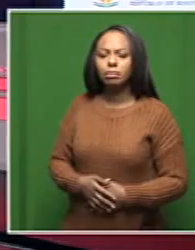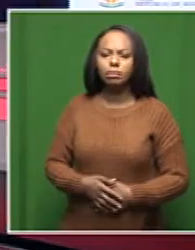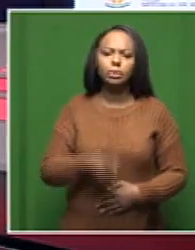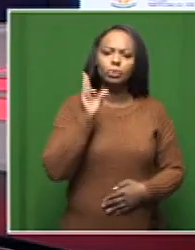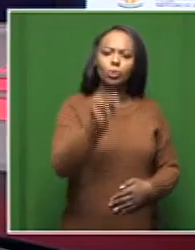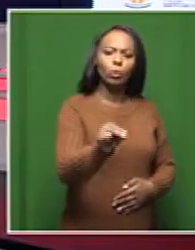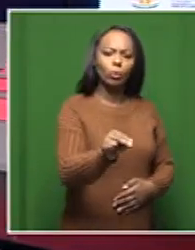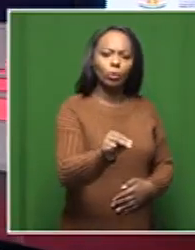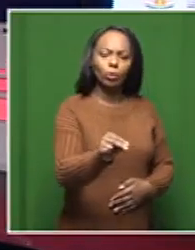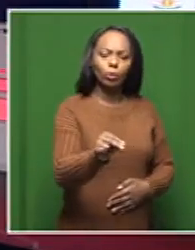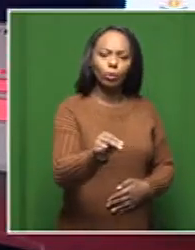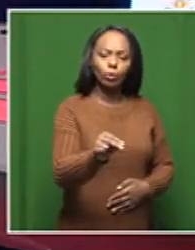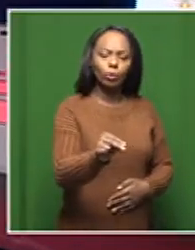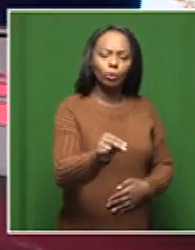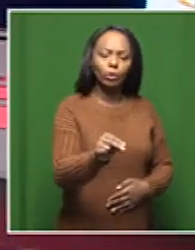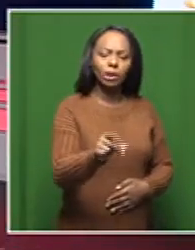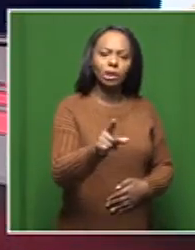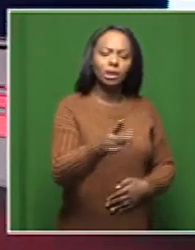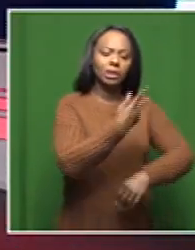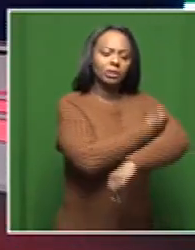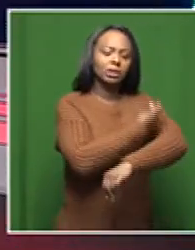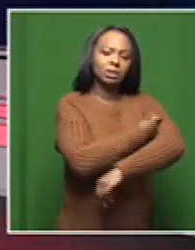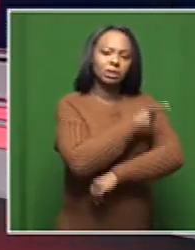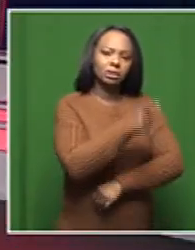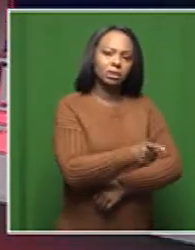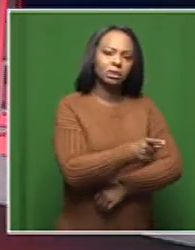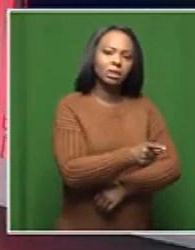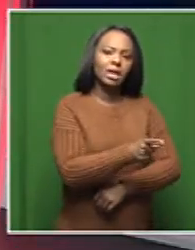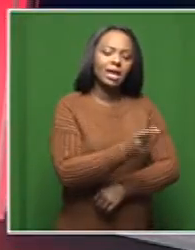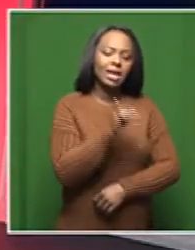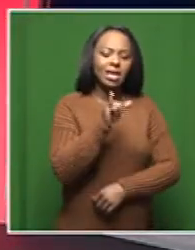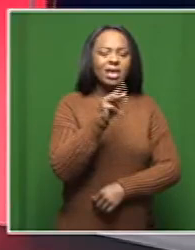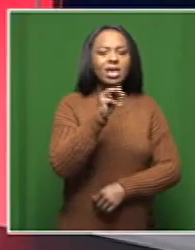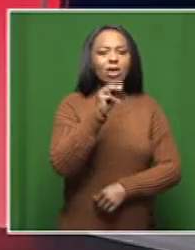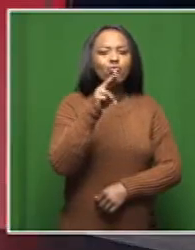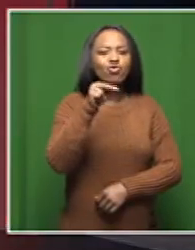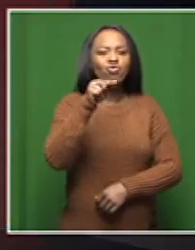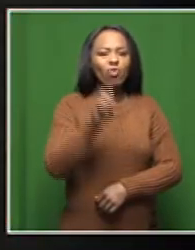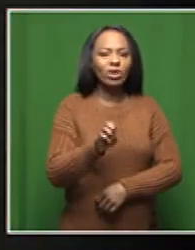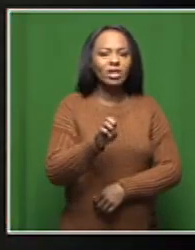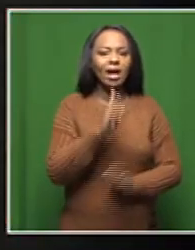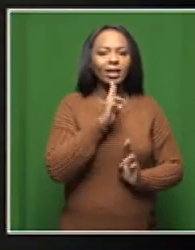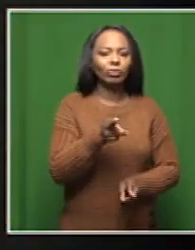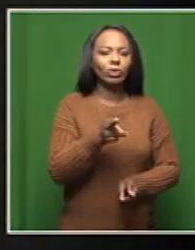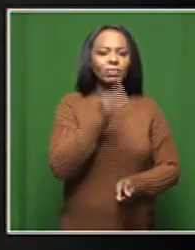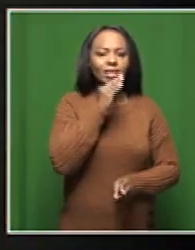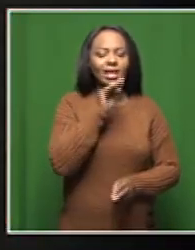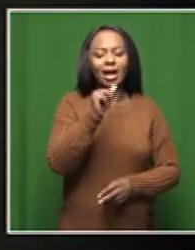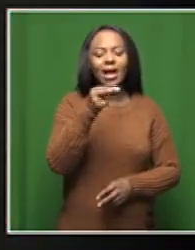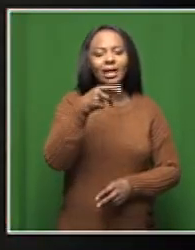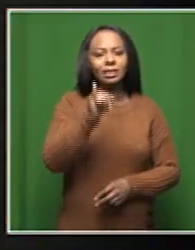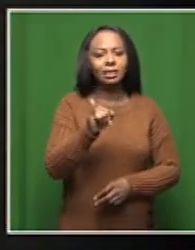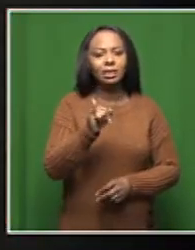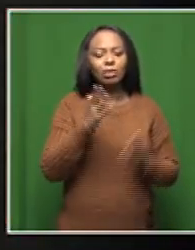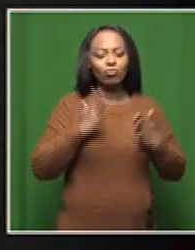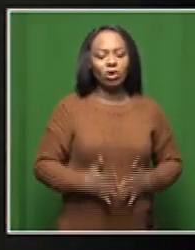No, the vaccine will produce an immune response, in other words, antibodies and cells